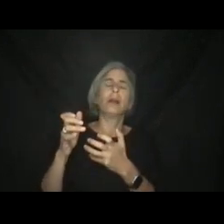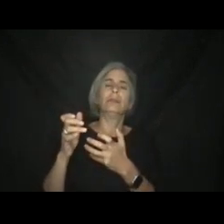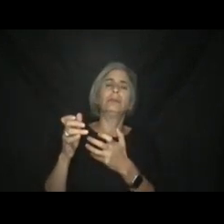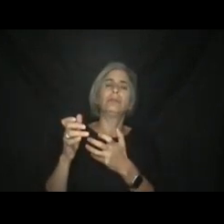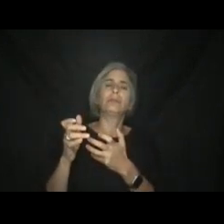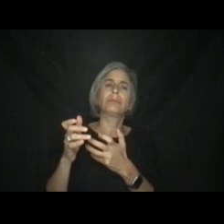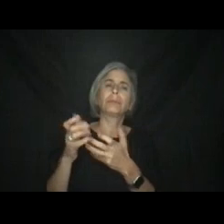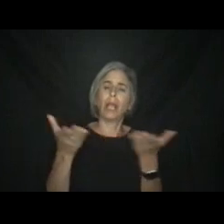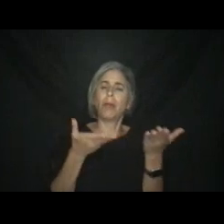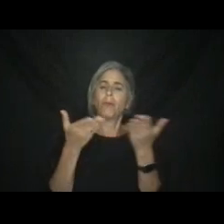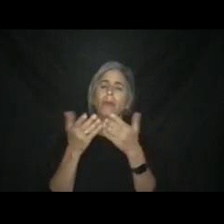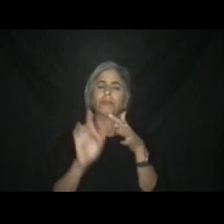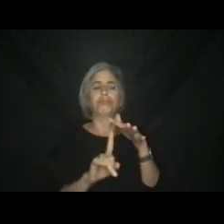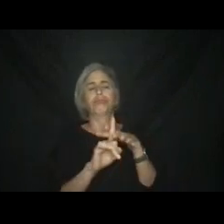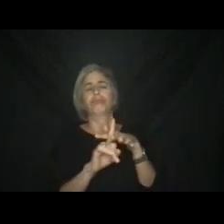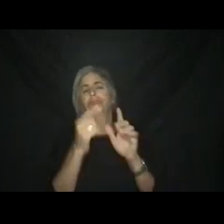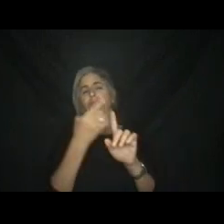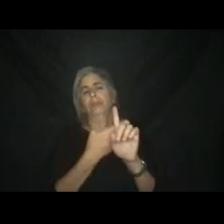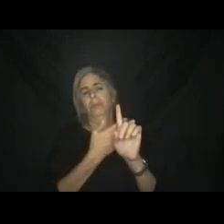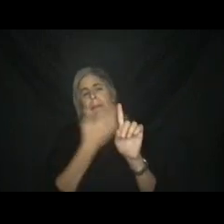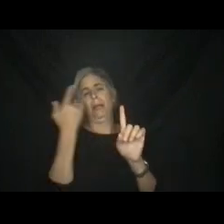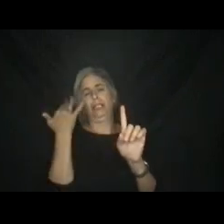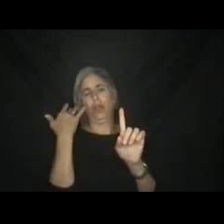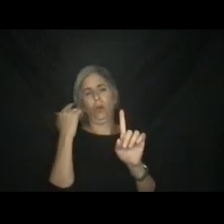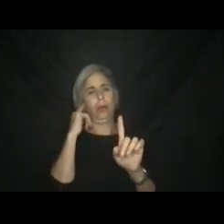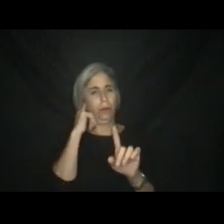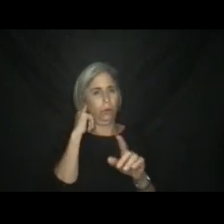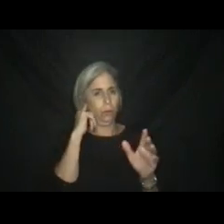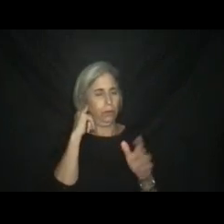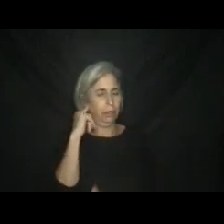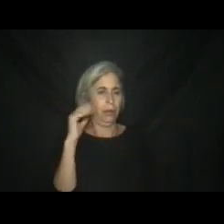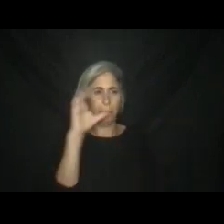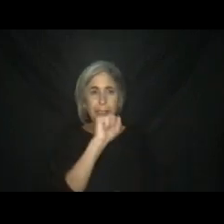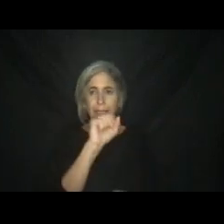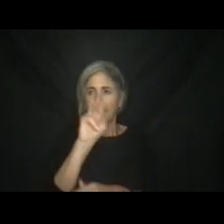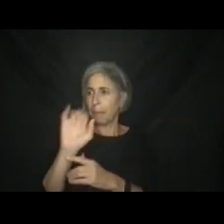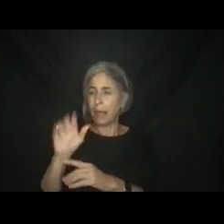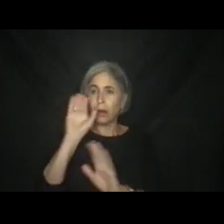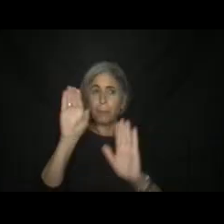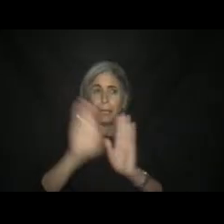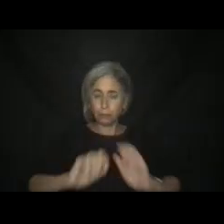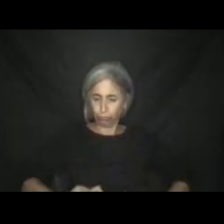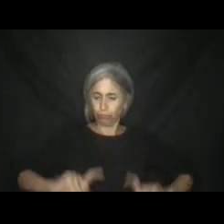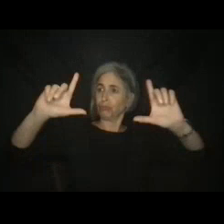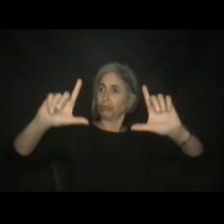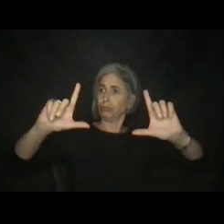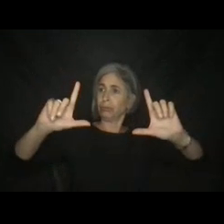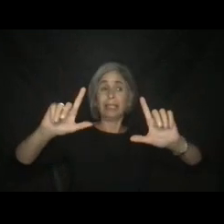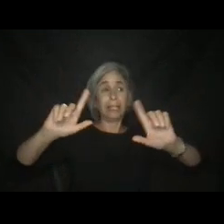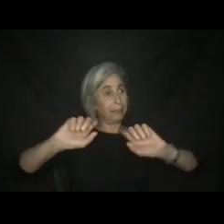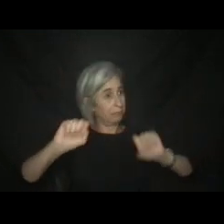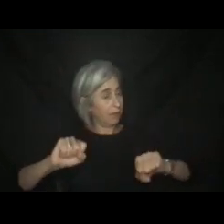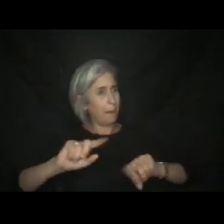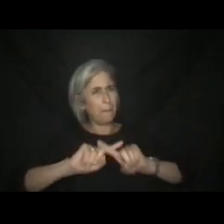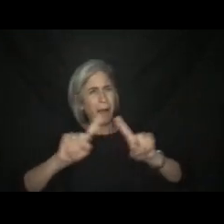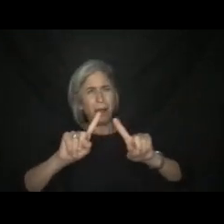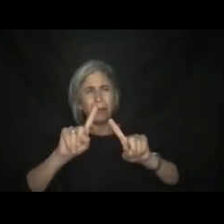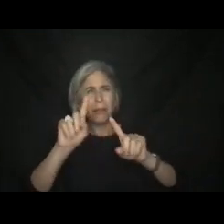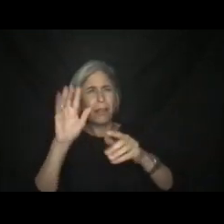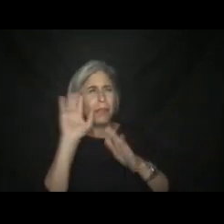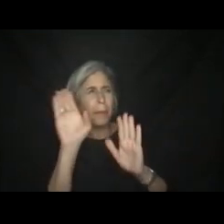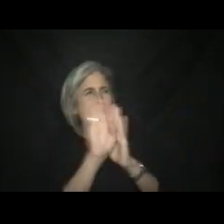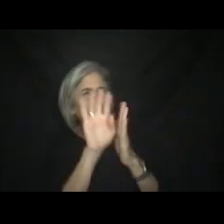I brought this up several months ago that we were missing our mayor pictures. I see you've put them up, but yet you've grossly distorted the